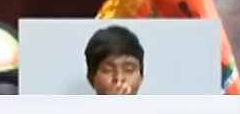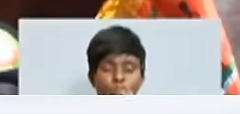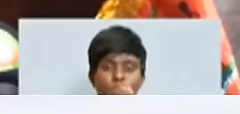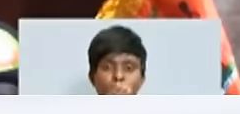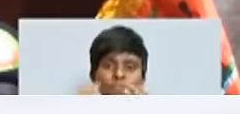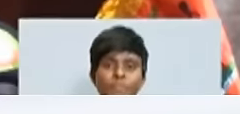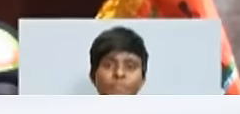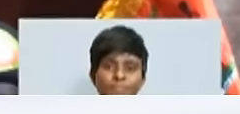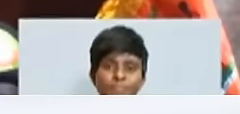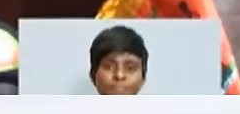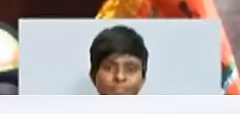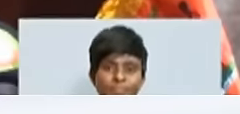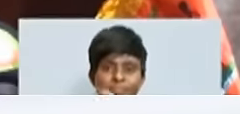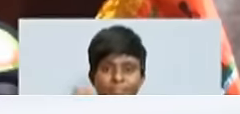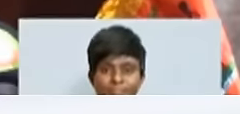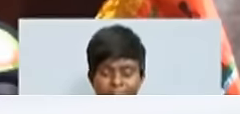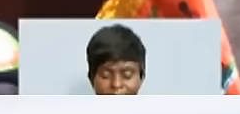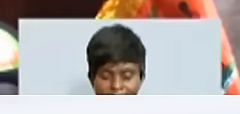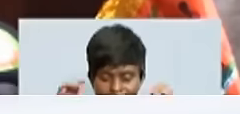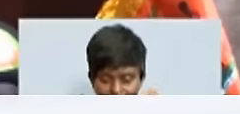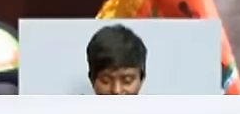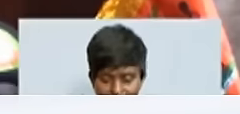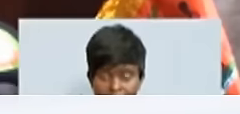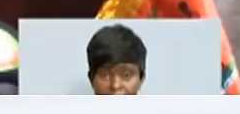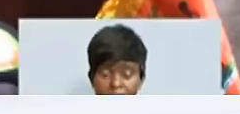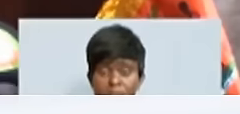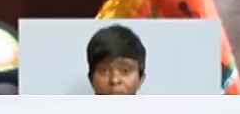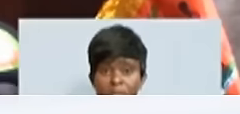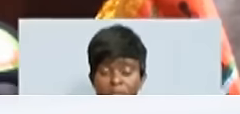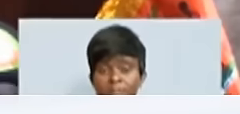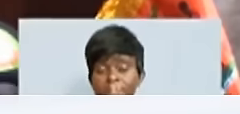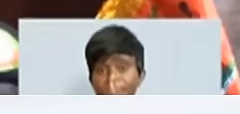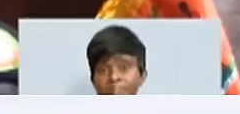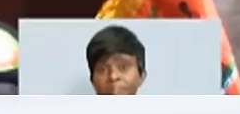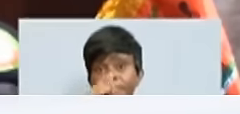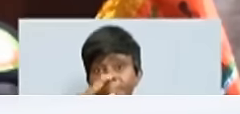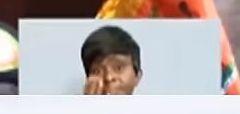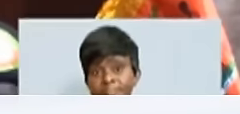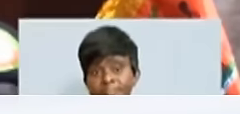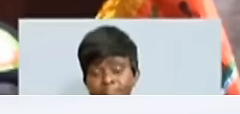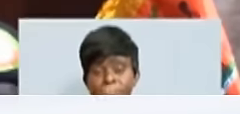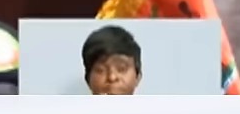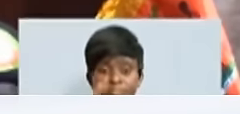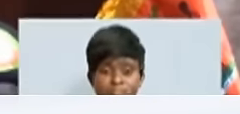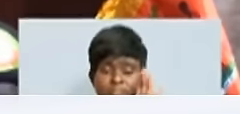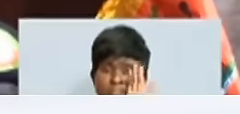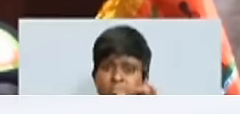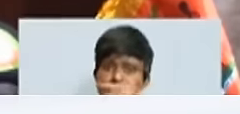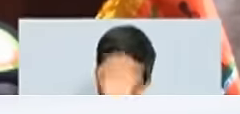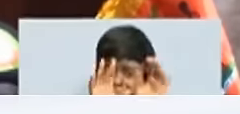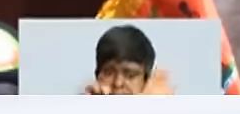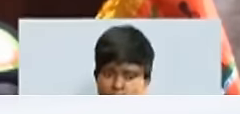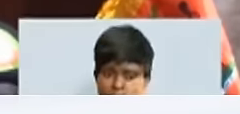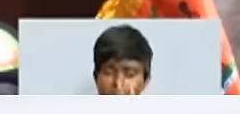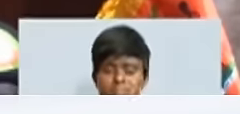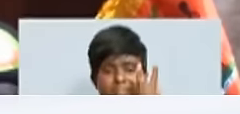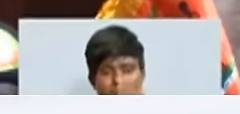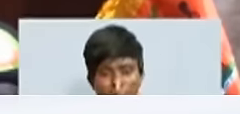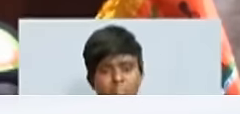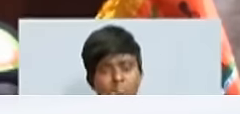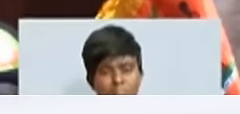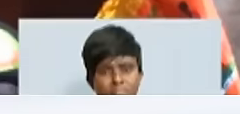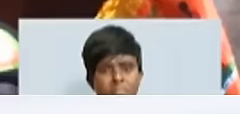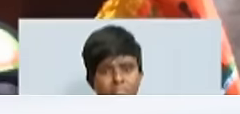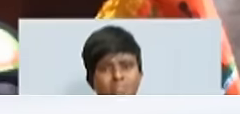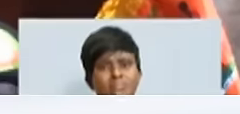environments. The recent cholera outbreak, Madam Speaker, is a clear example of our citizens operating